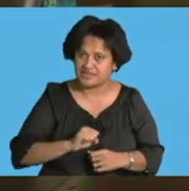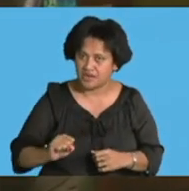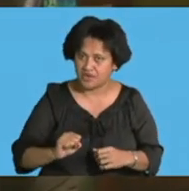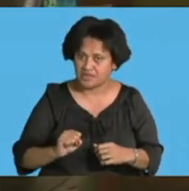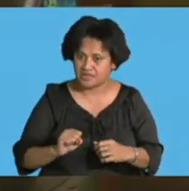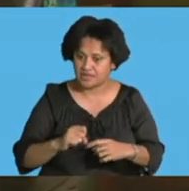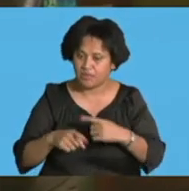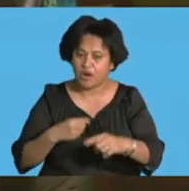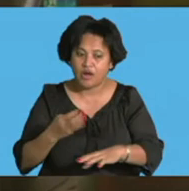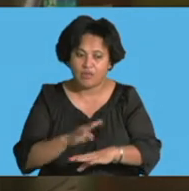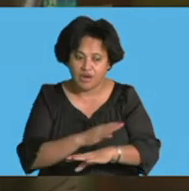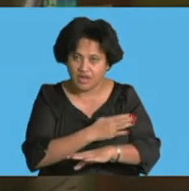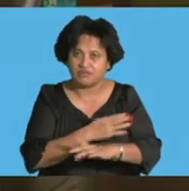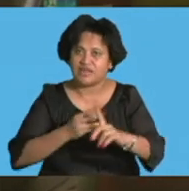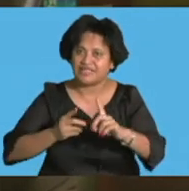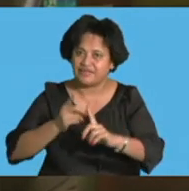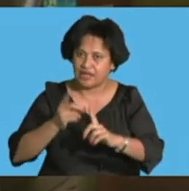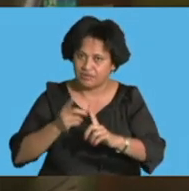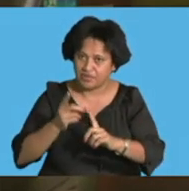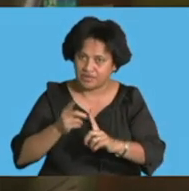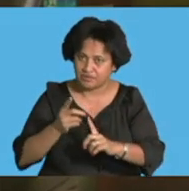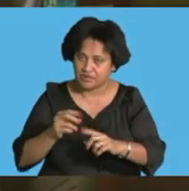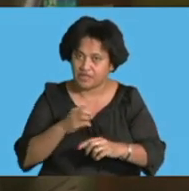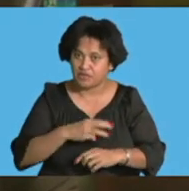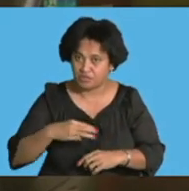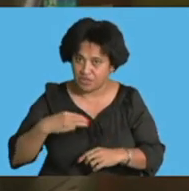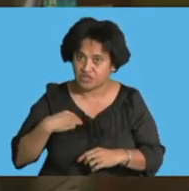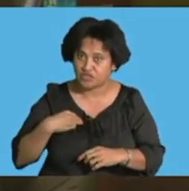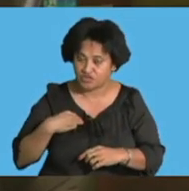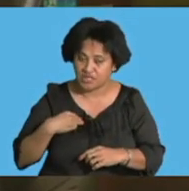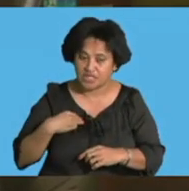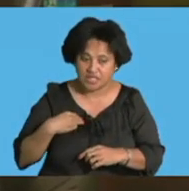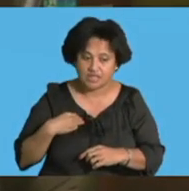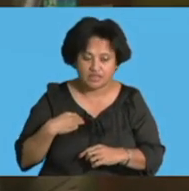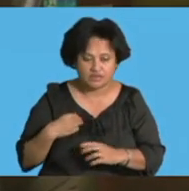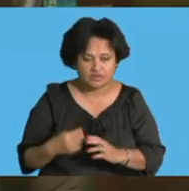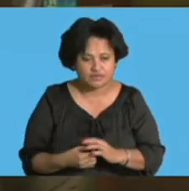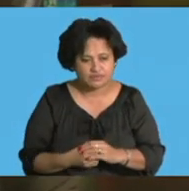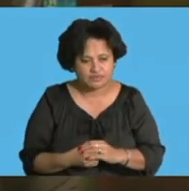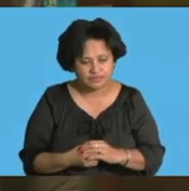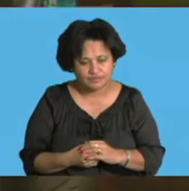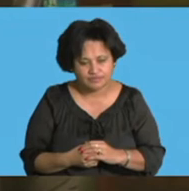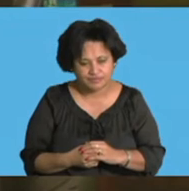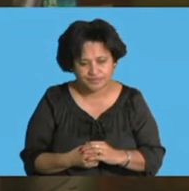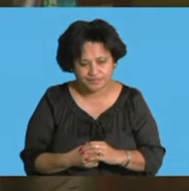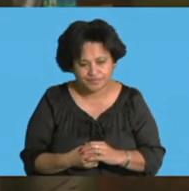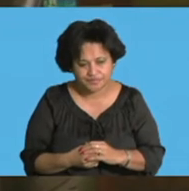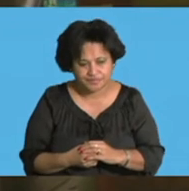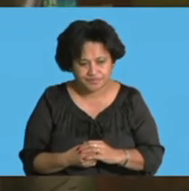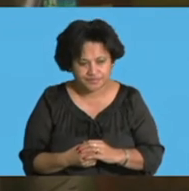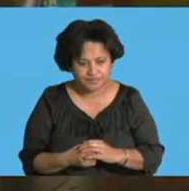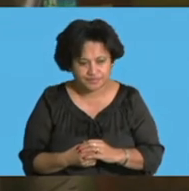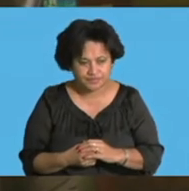sector development and that the Ministry is running a tight ship in fulfilling the